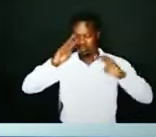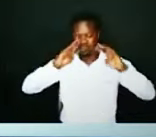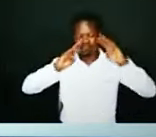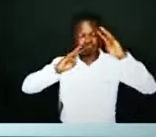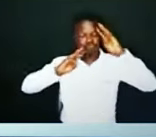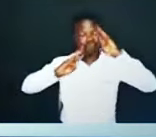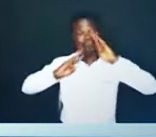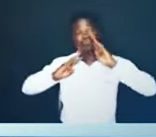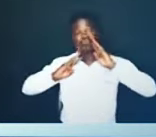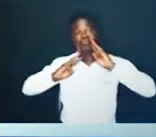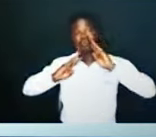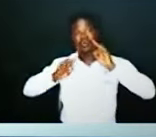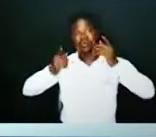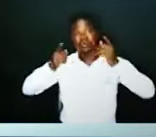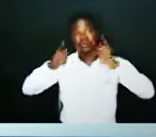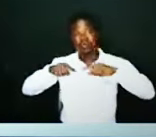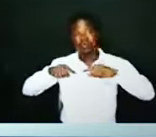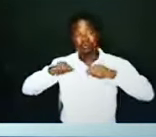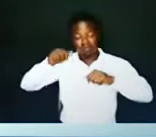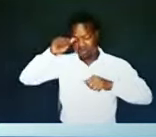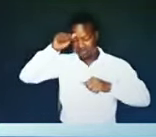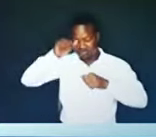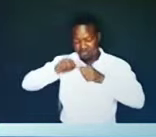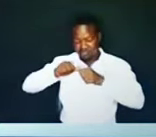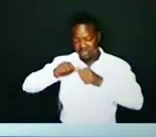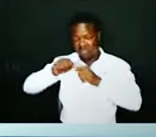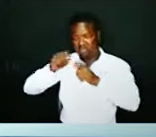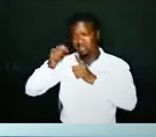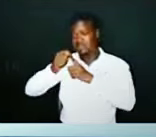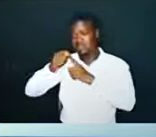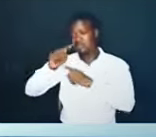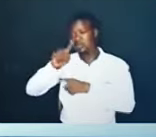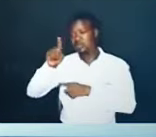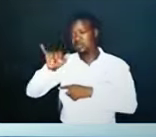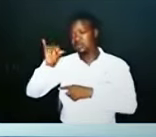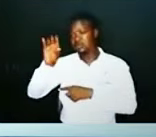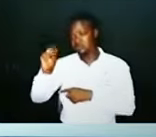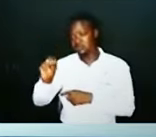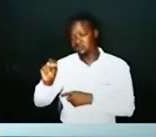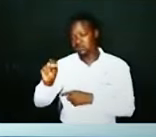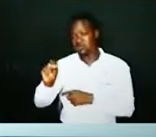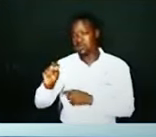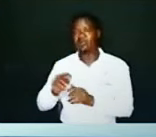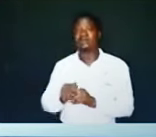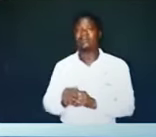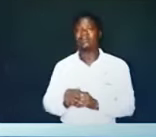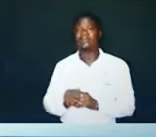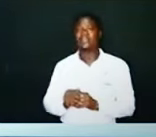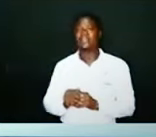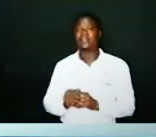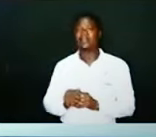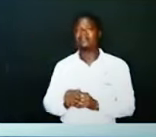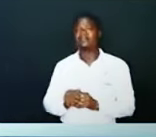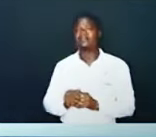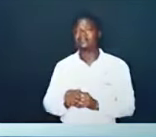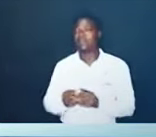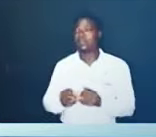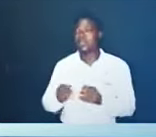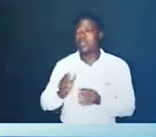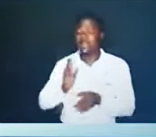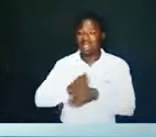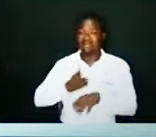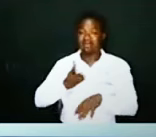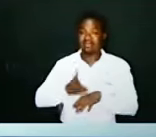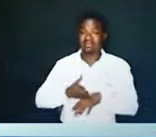eho ana yetnai na yesu ibra ye kai Zion. Now far away in Ezra, we wept when we